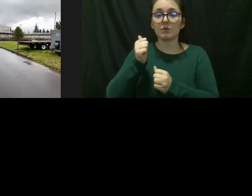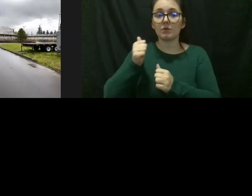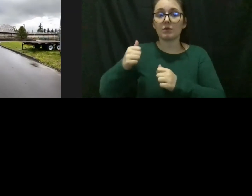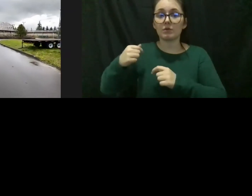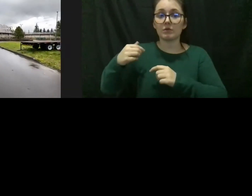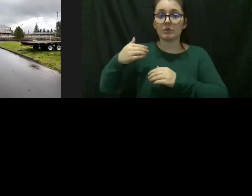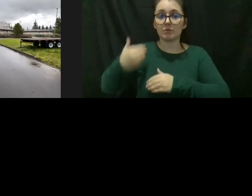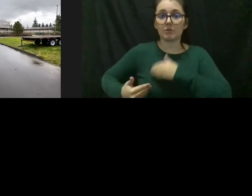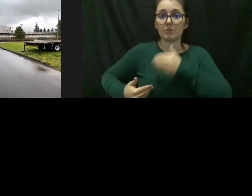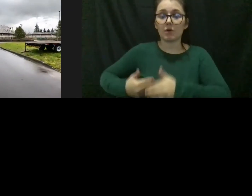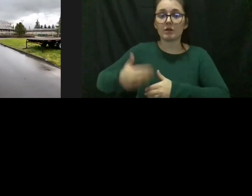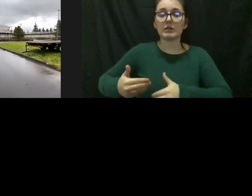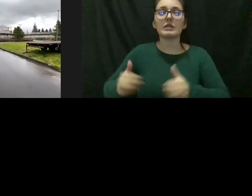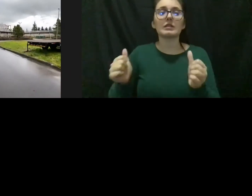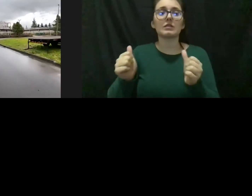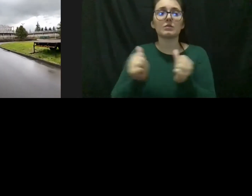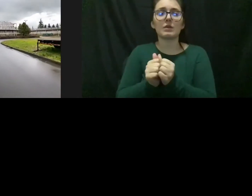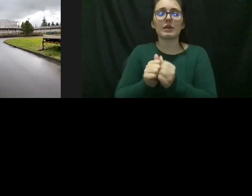off methane gas,